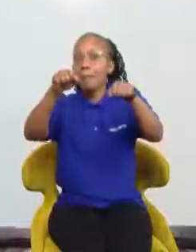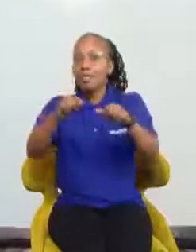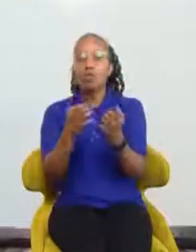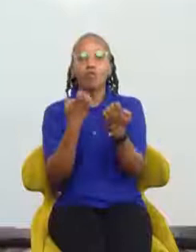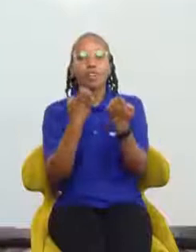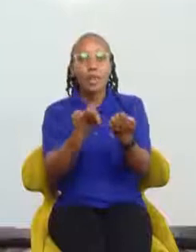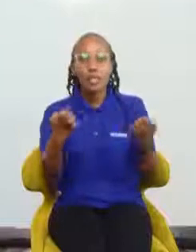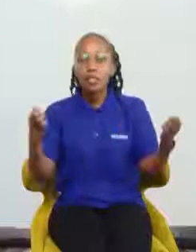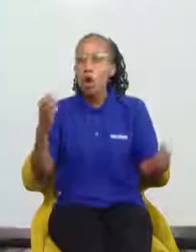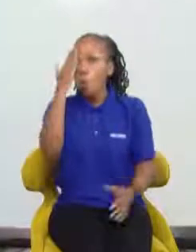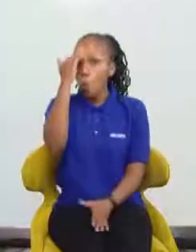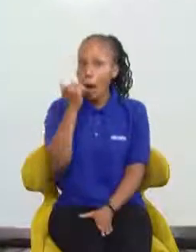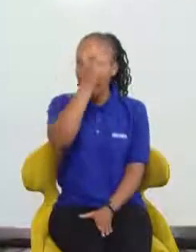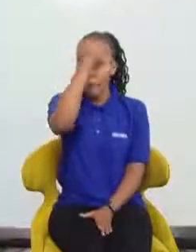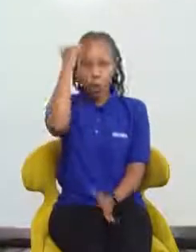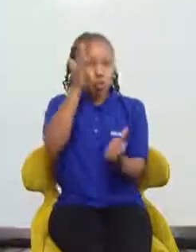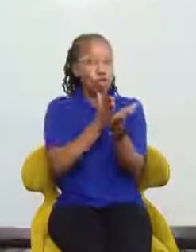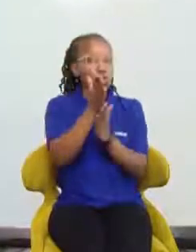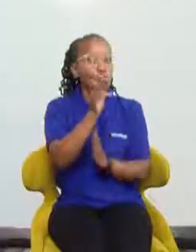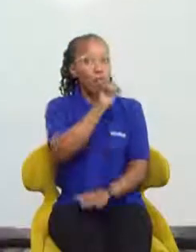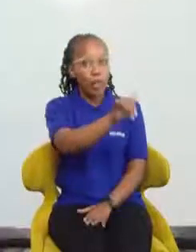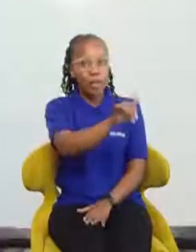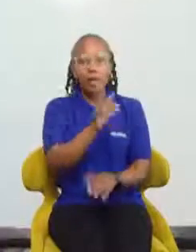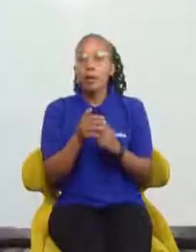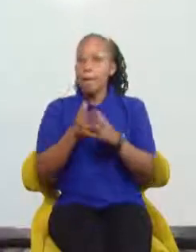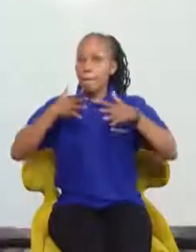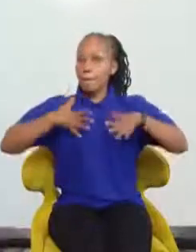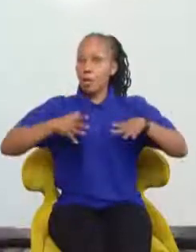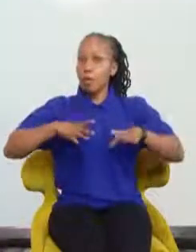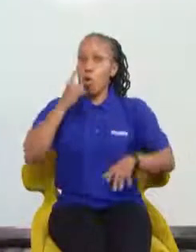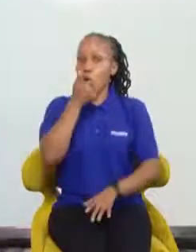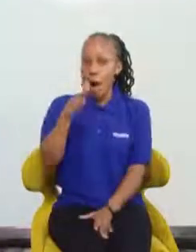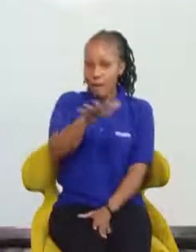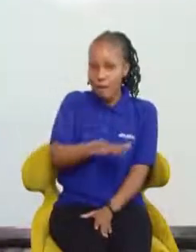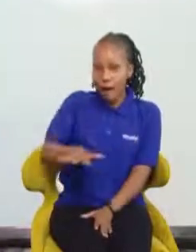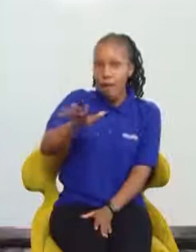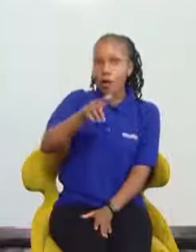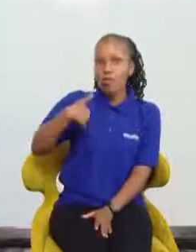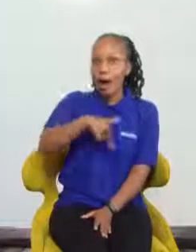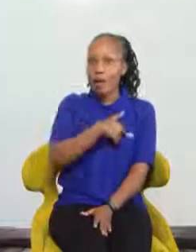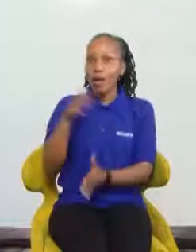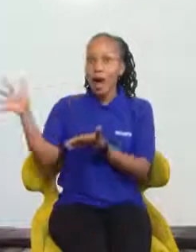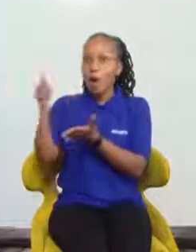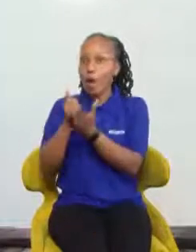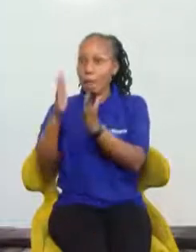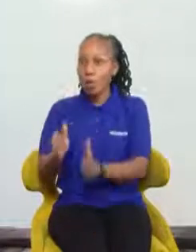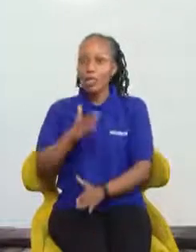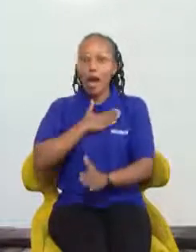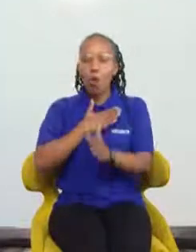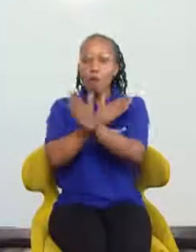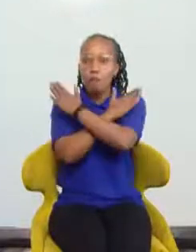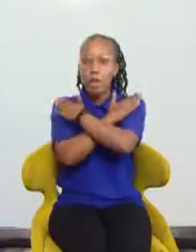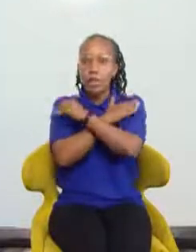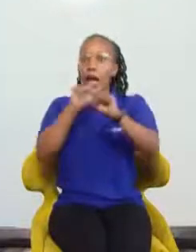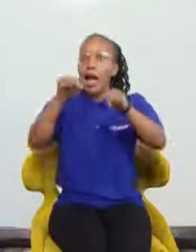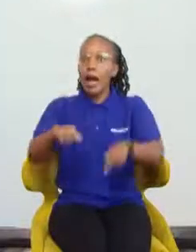devices, because it is through that people who are around us, our employers, our colleagues, can